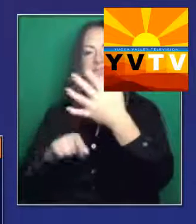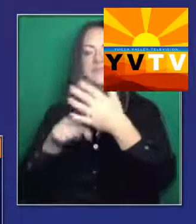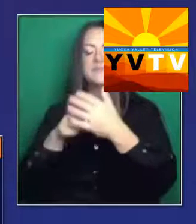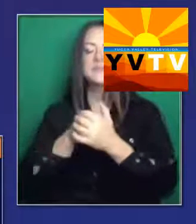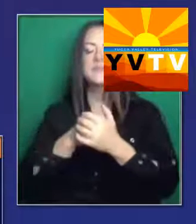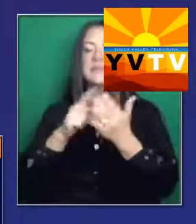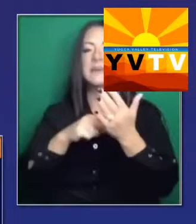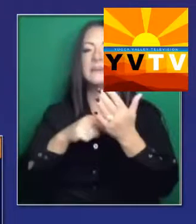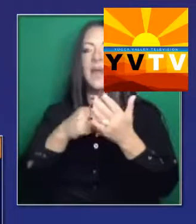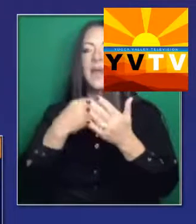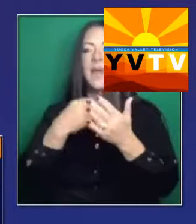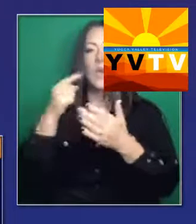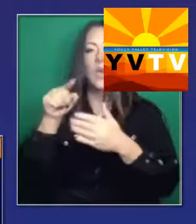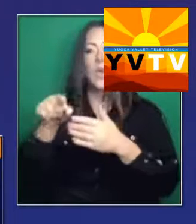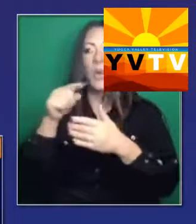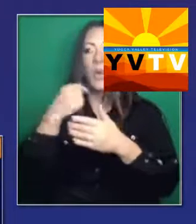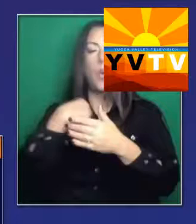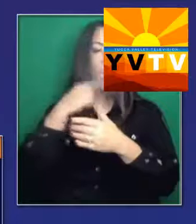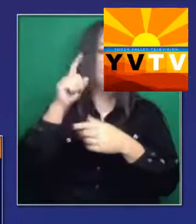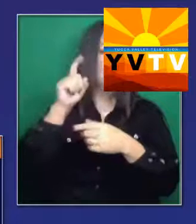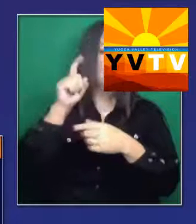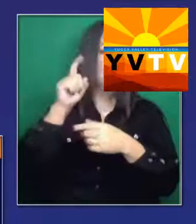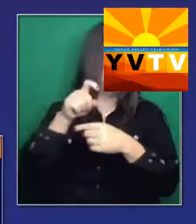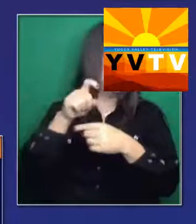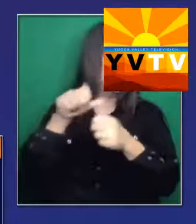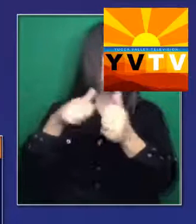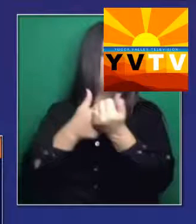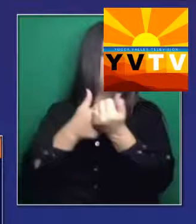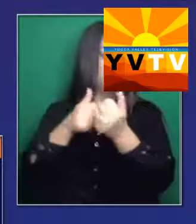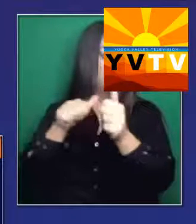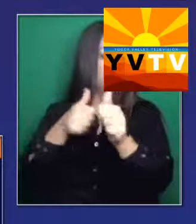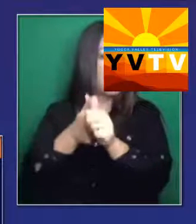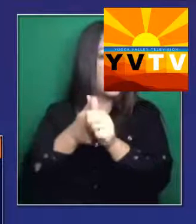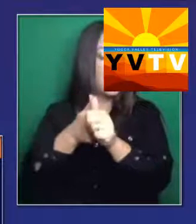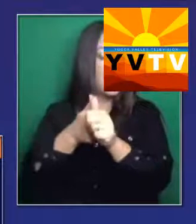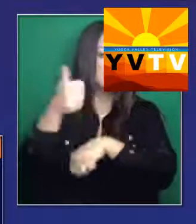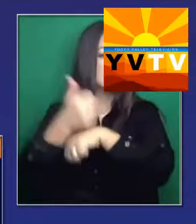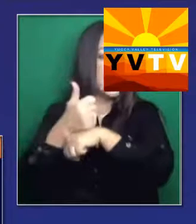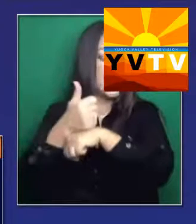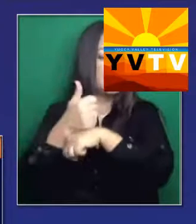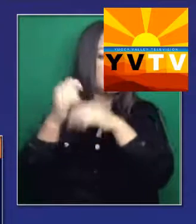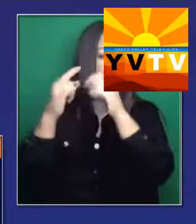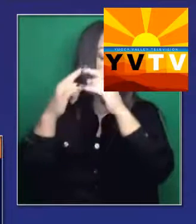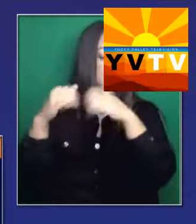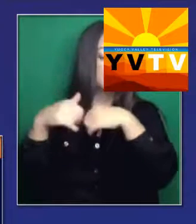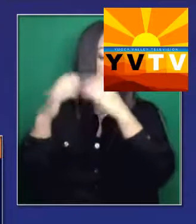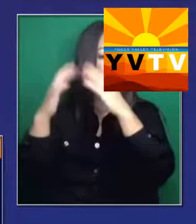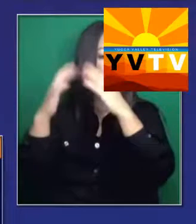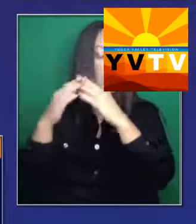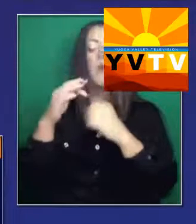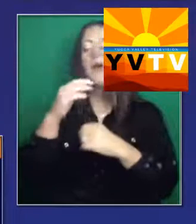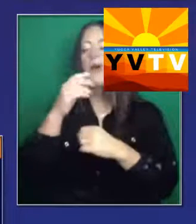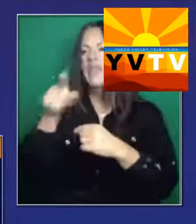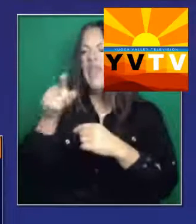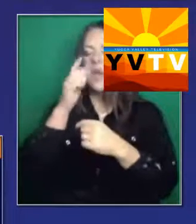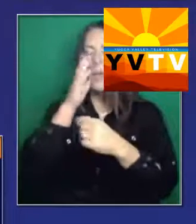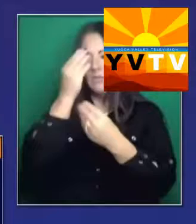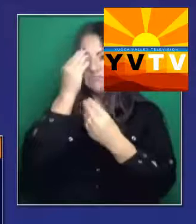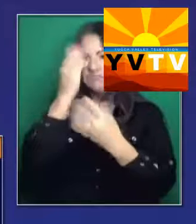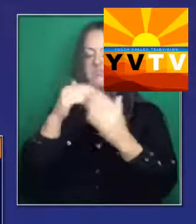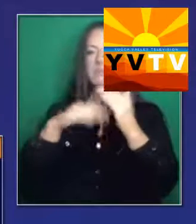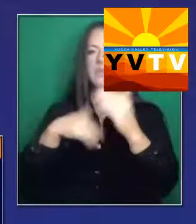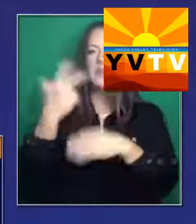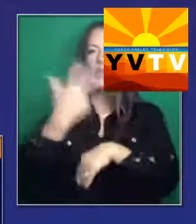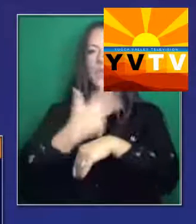get into that fourth day, but that's rare. So our ability to turn these on quickly, we're